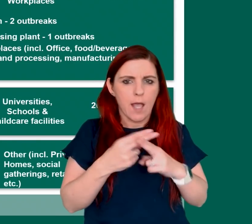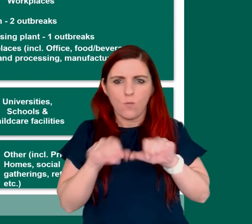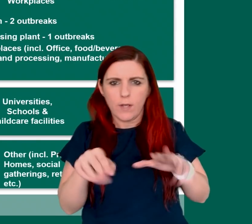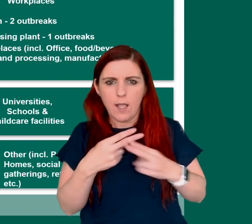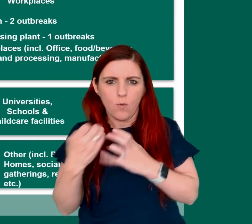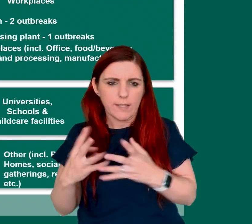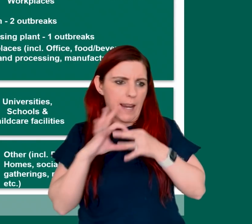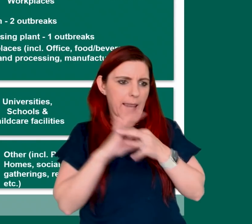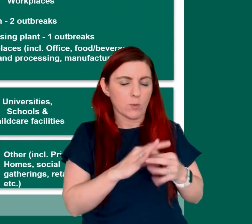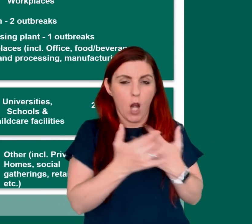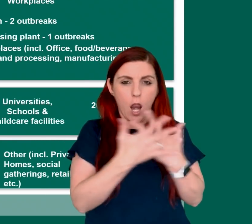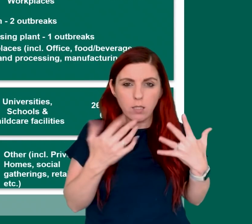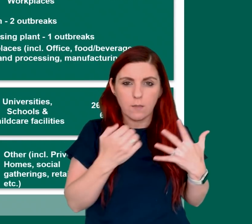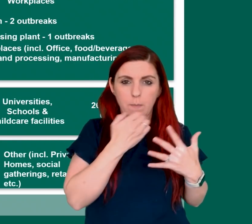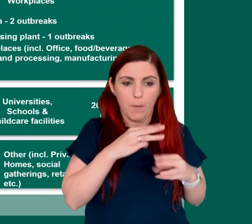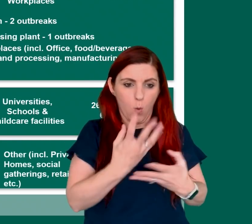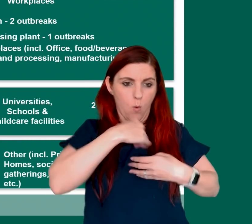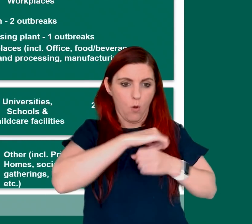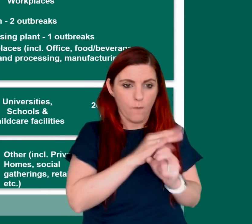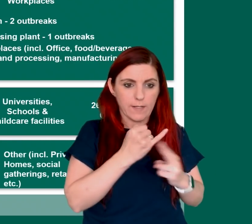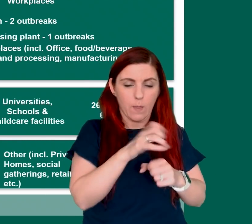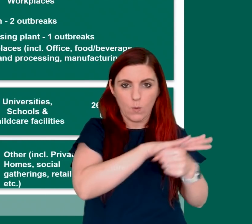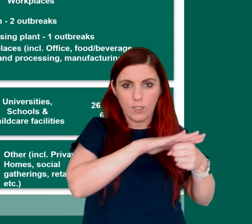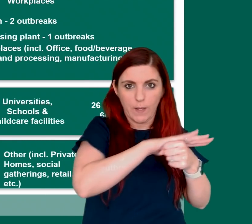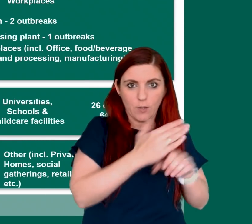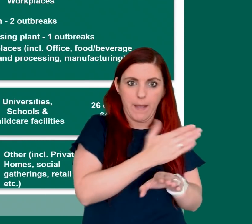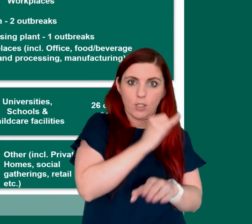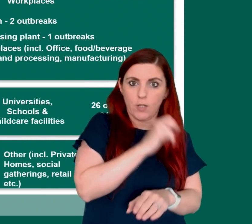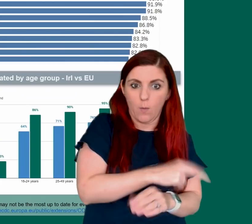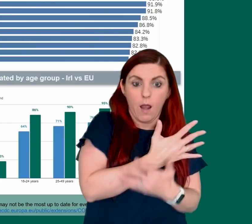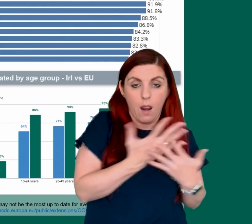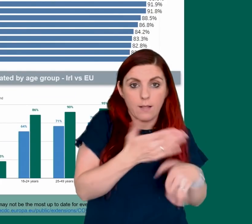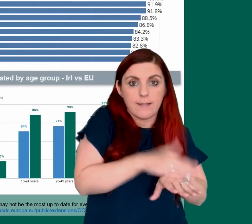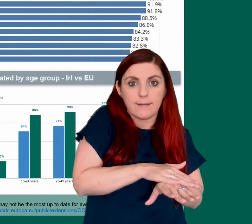lots of cases, lots of illness, and sadly, much death.